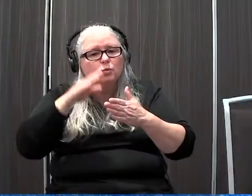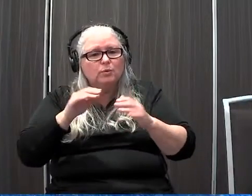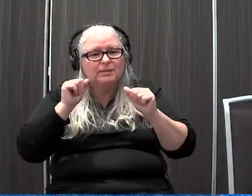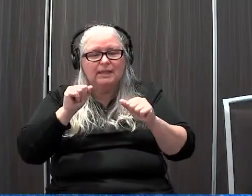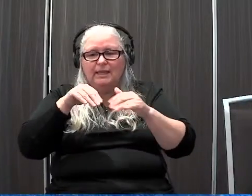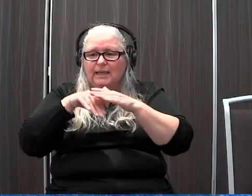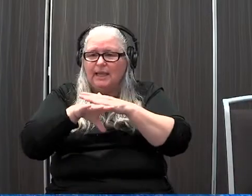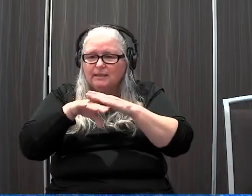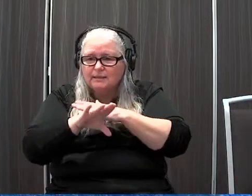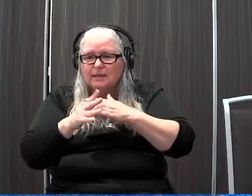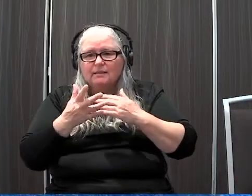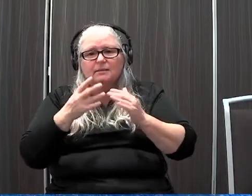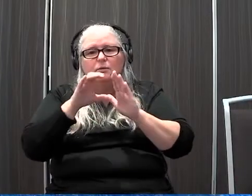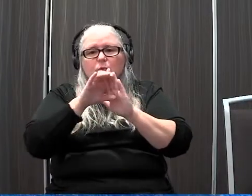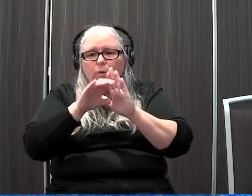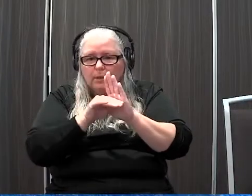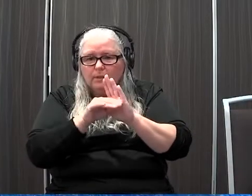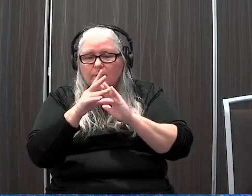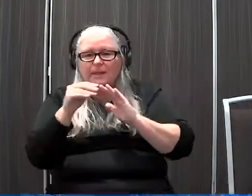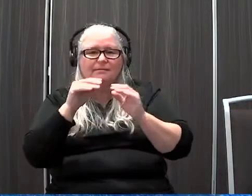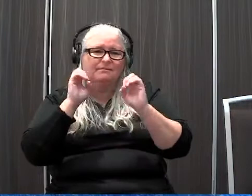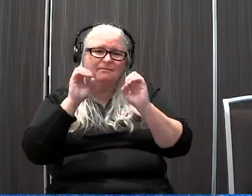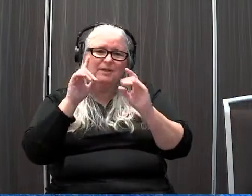the educational environment. So it's really